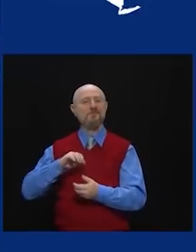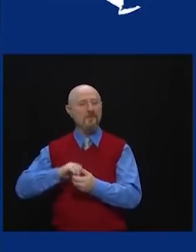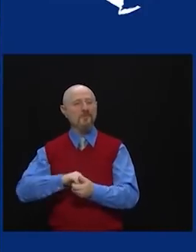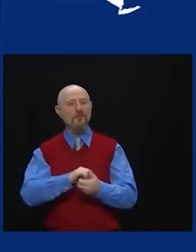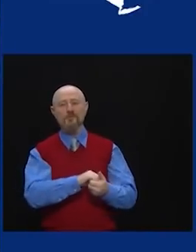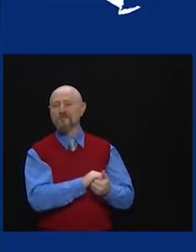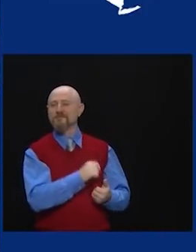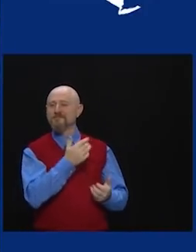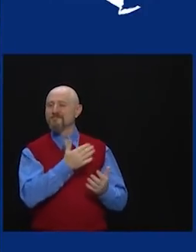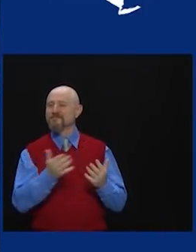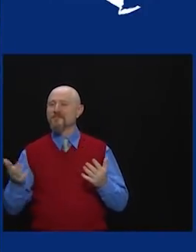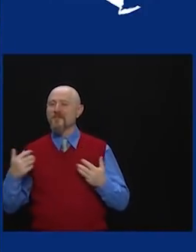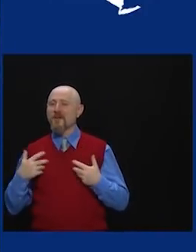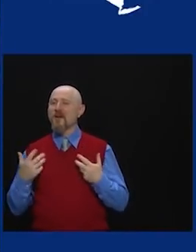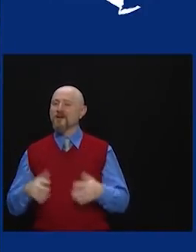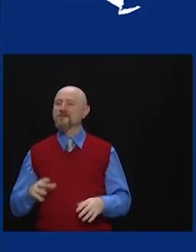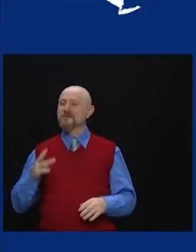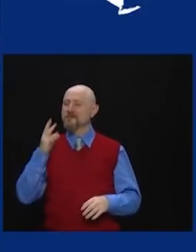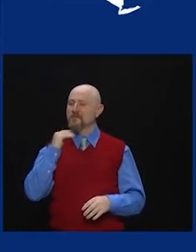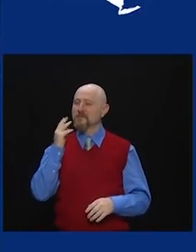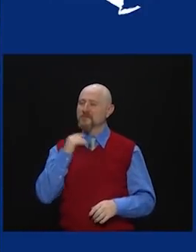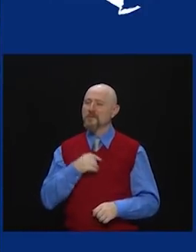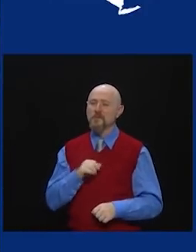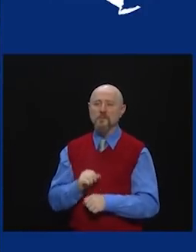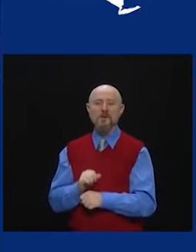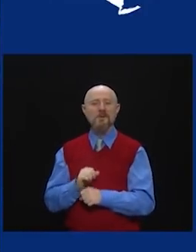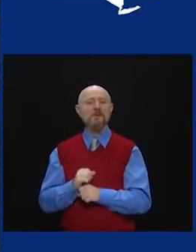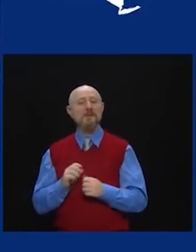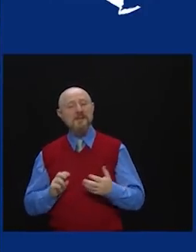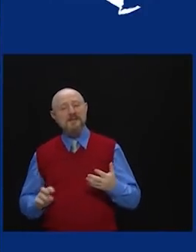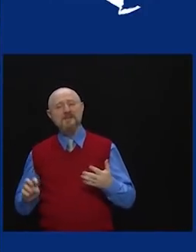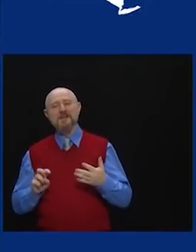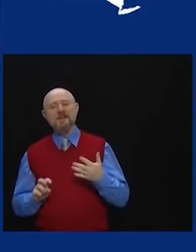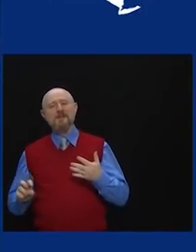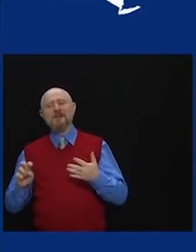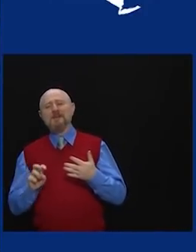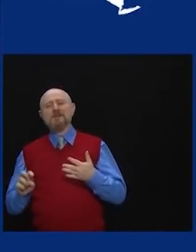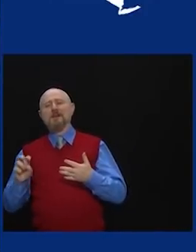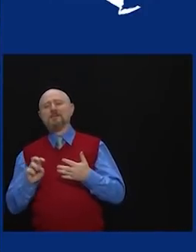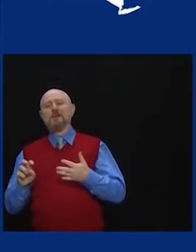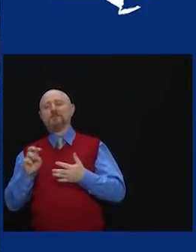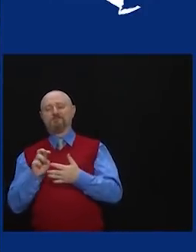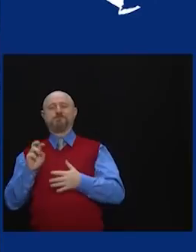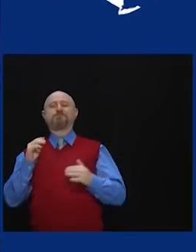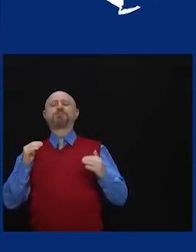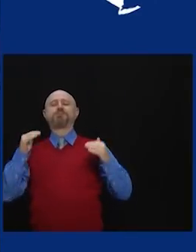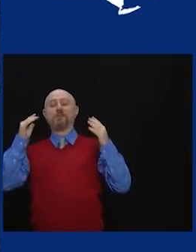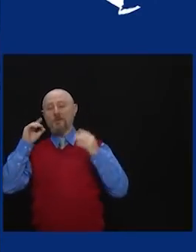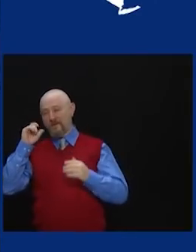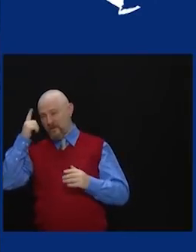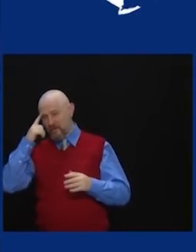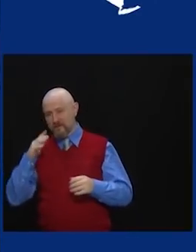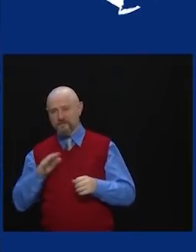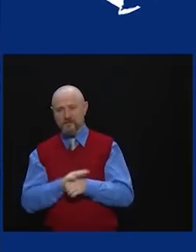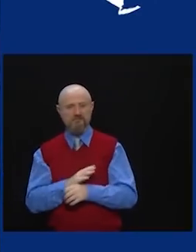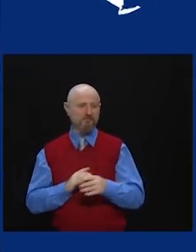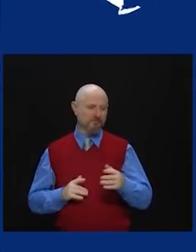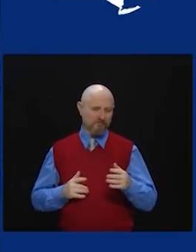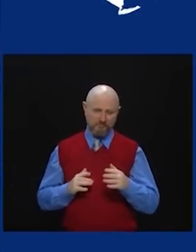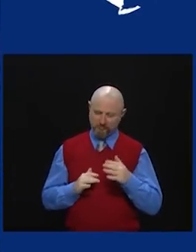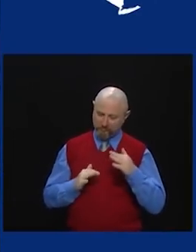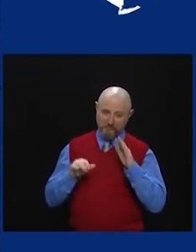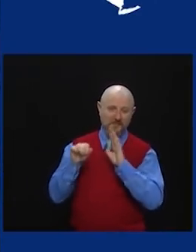of government, from local on up to federal and now statewide. I appreciate what they do. They are our partners. There's a whole new era